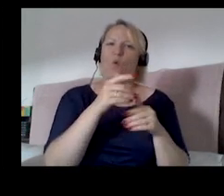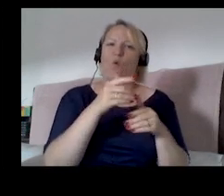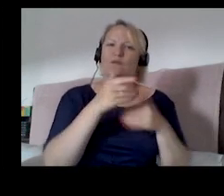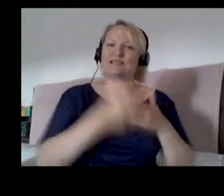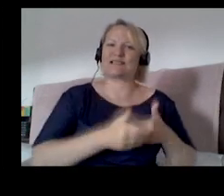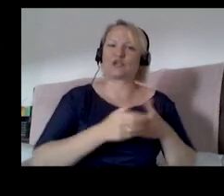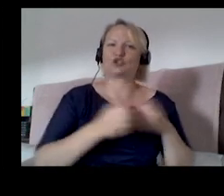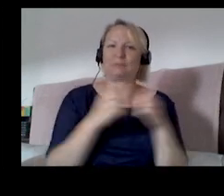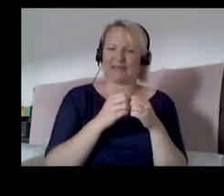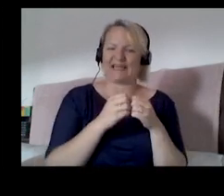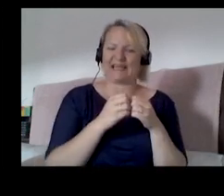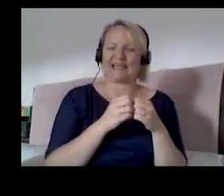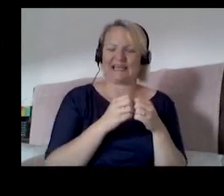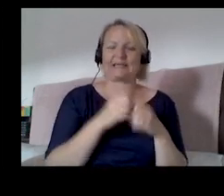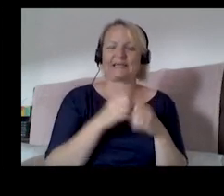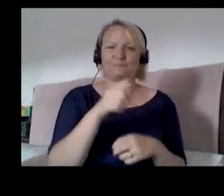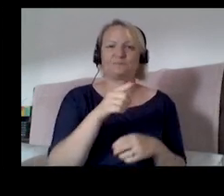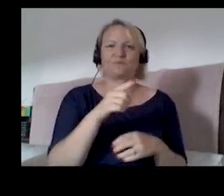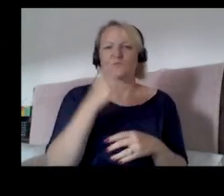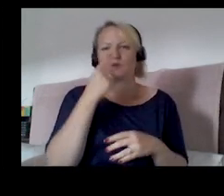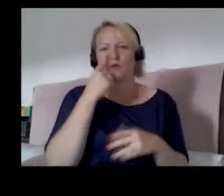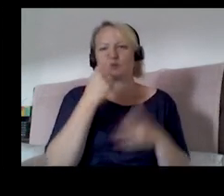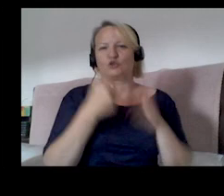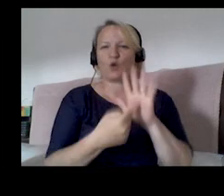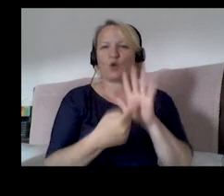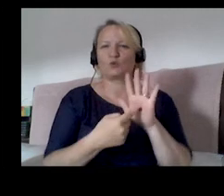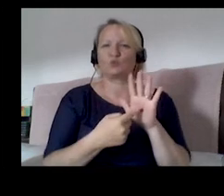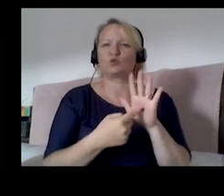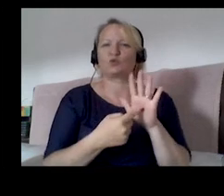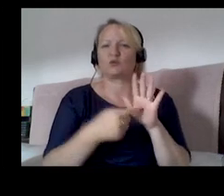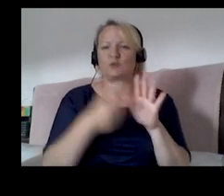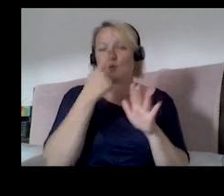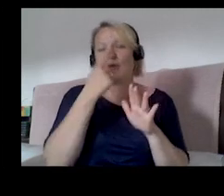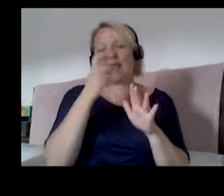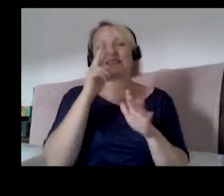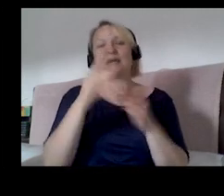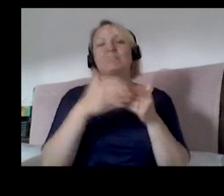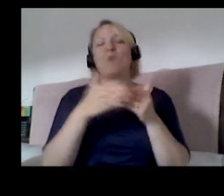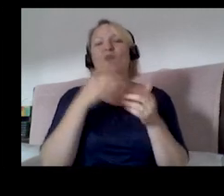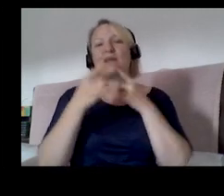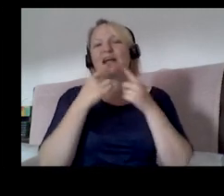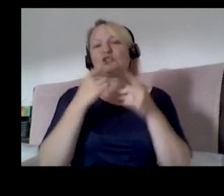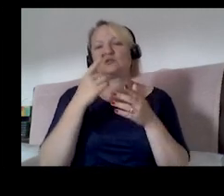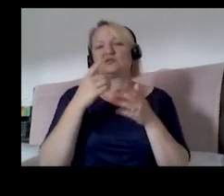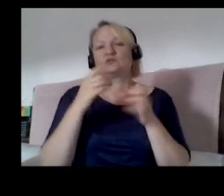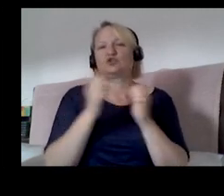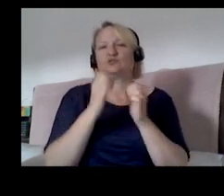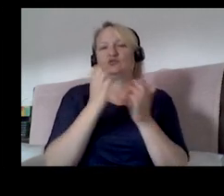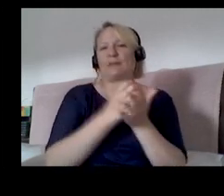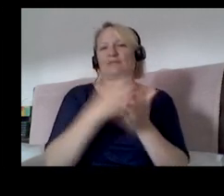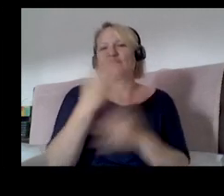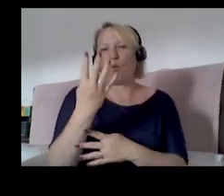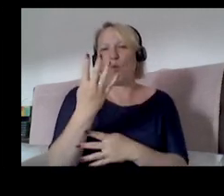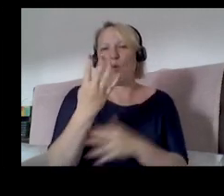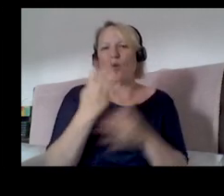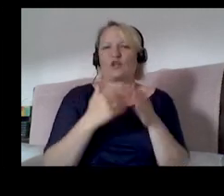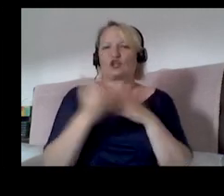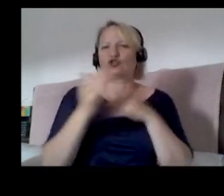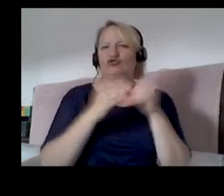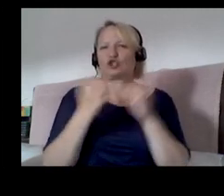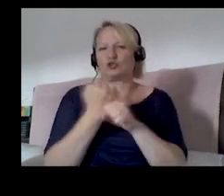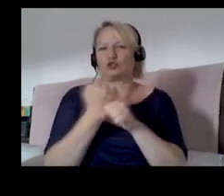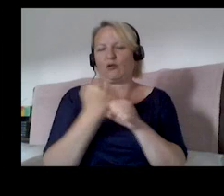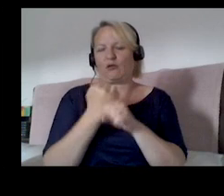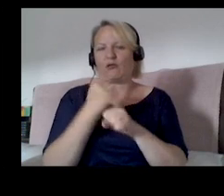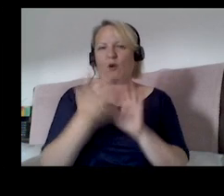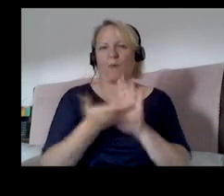This is a programme for work section B, which shows the sequence of the works. You can find more detail for this in chapter 4